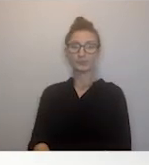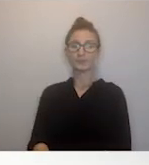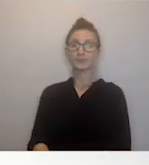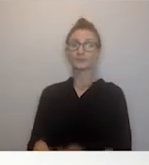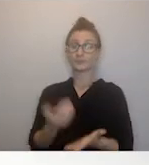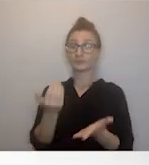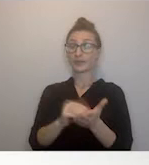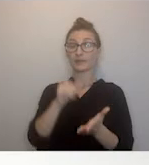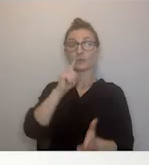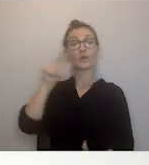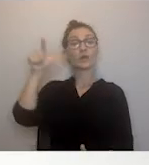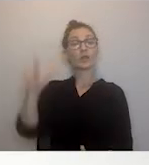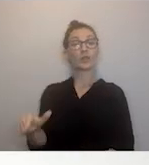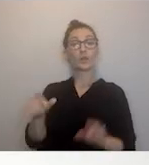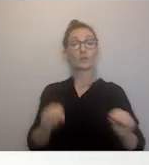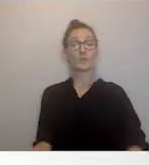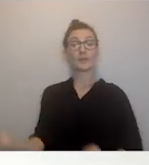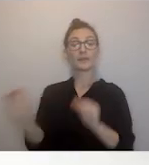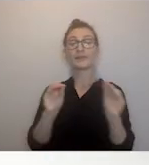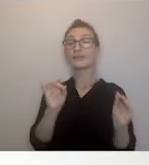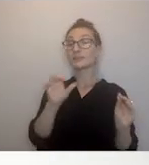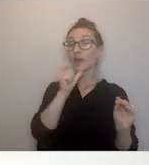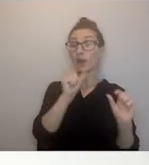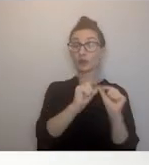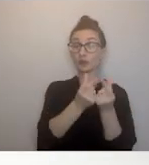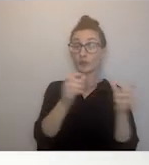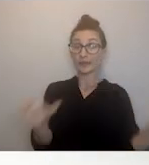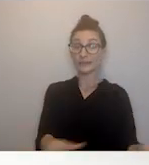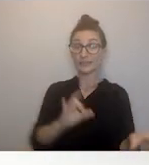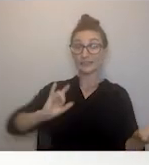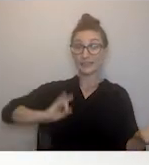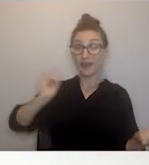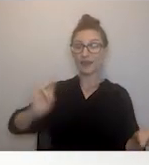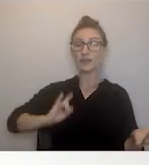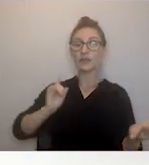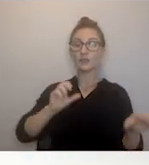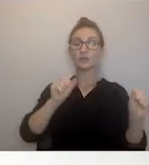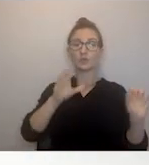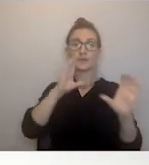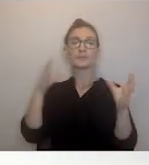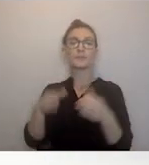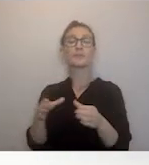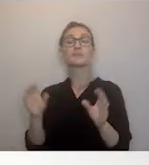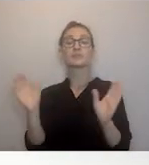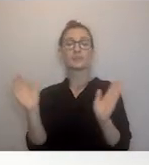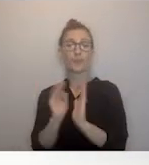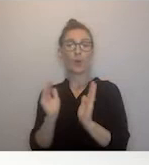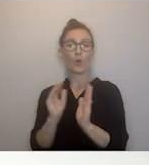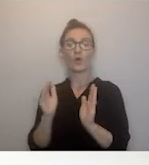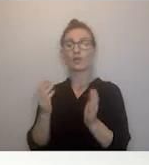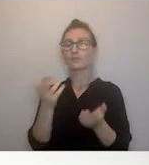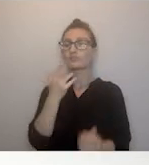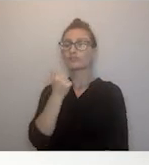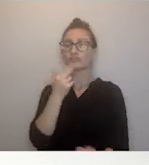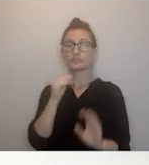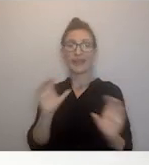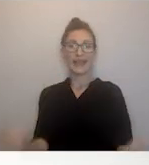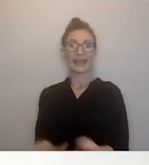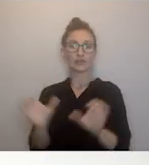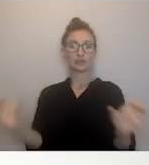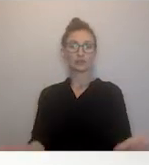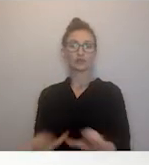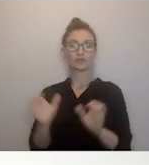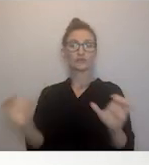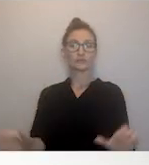lessons. So again, for like low mobility, if we don't do the group activity style, actions can be made smaller. You can use